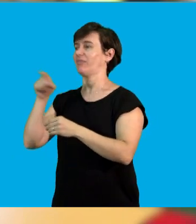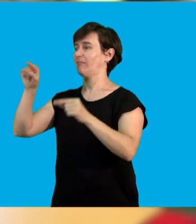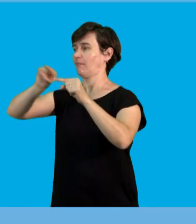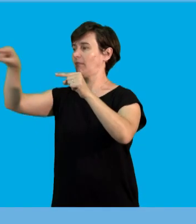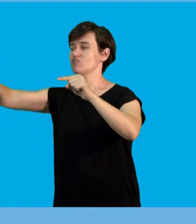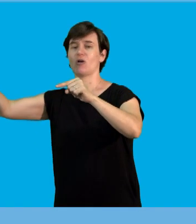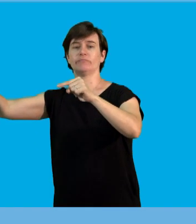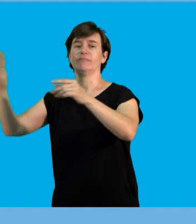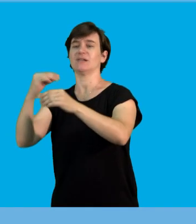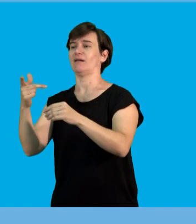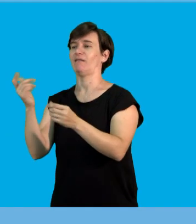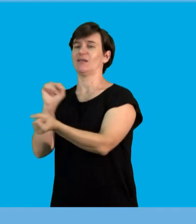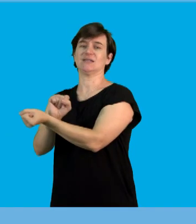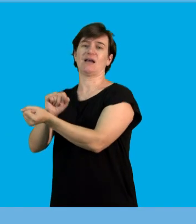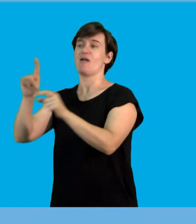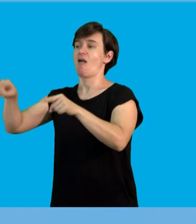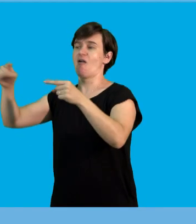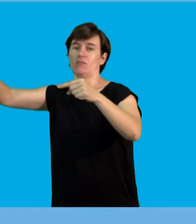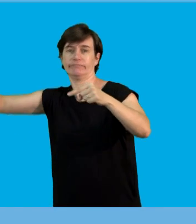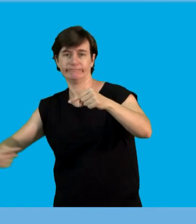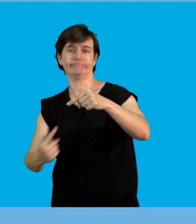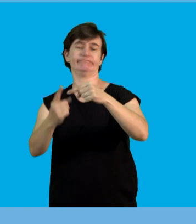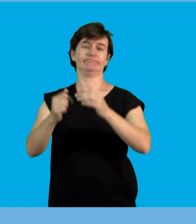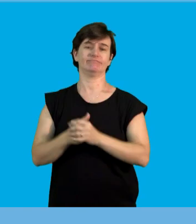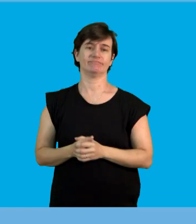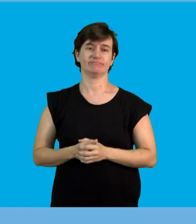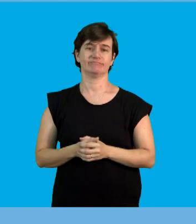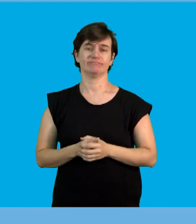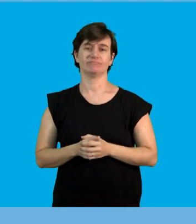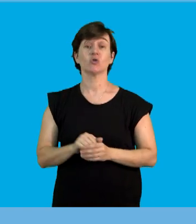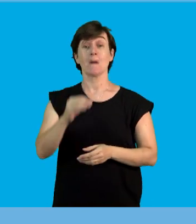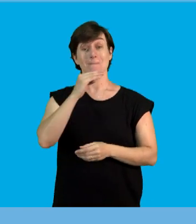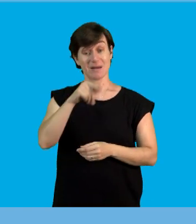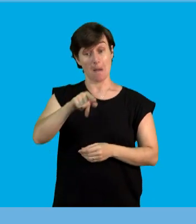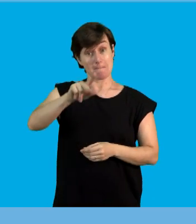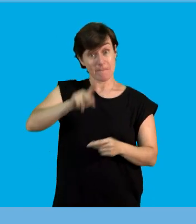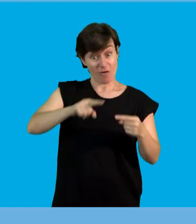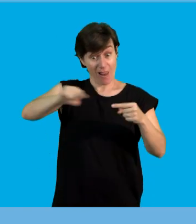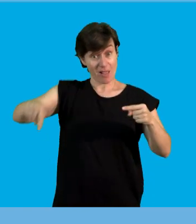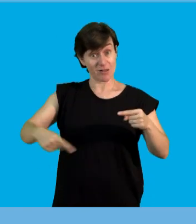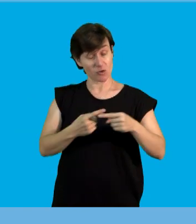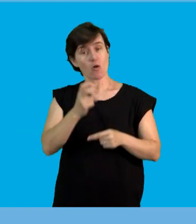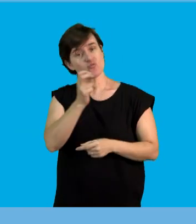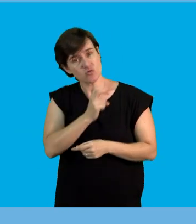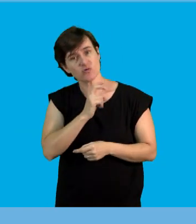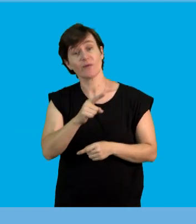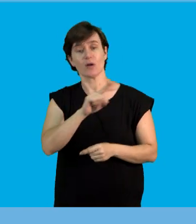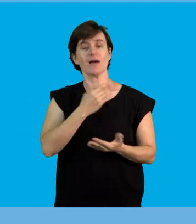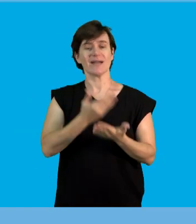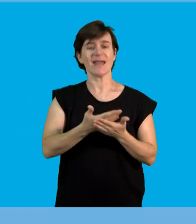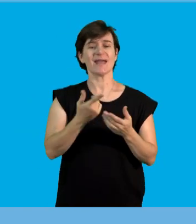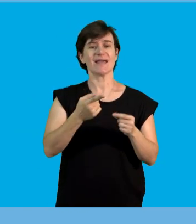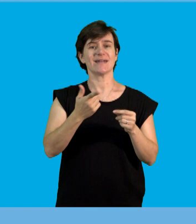in our homes, we are using the parallel circuit, because we can use all the different pathways independently from each